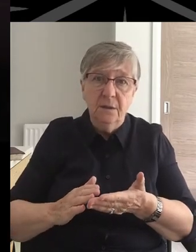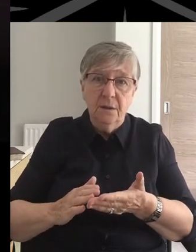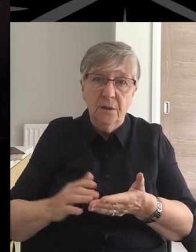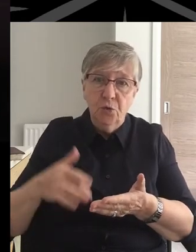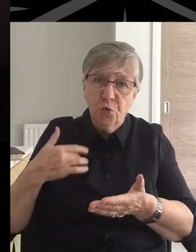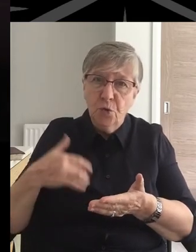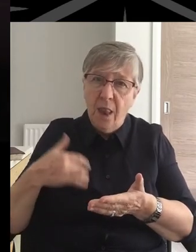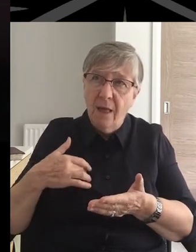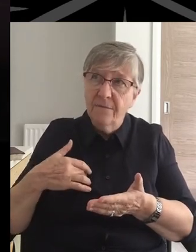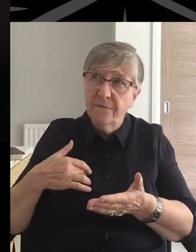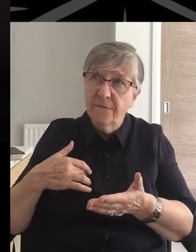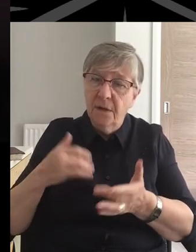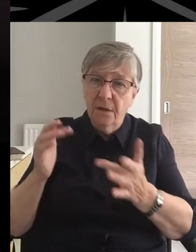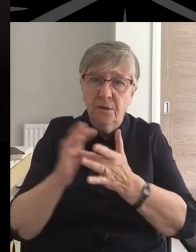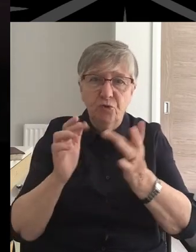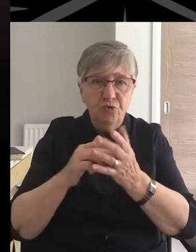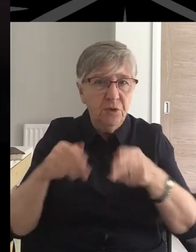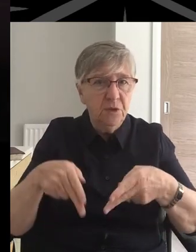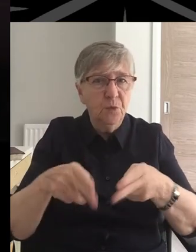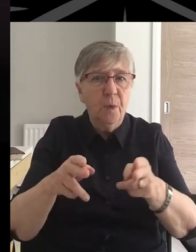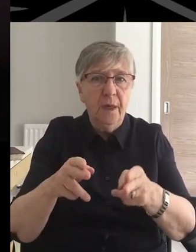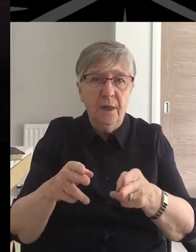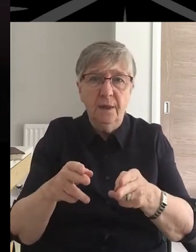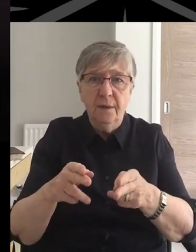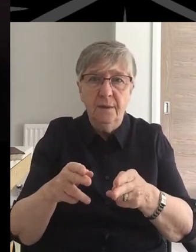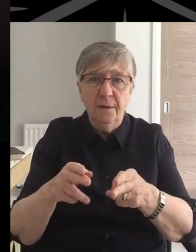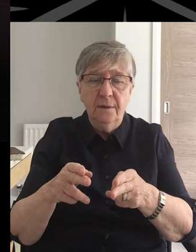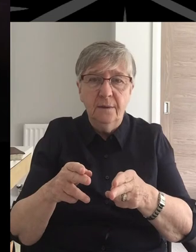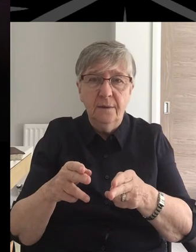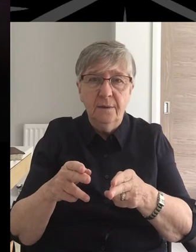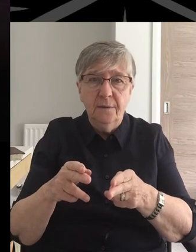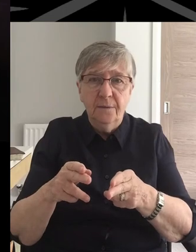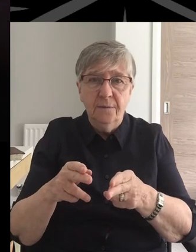to live out the way of Jesus.